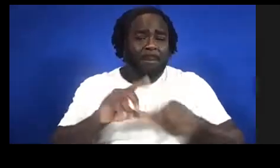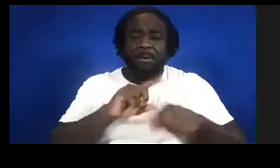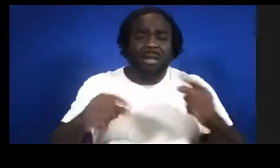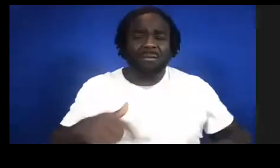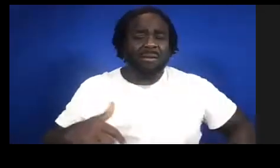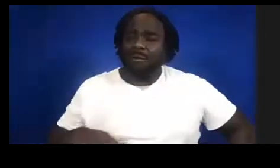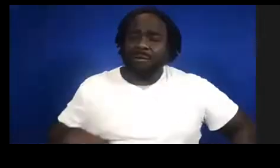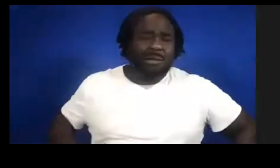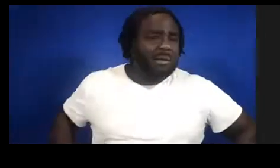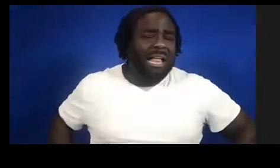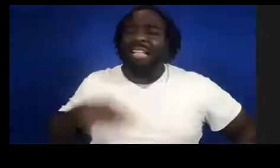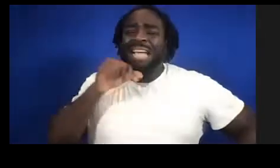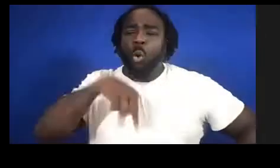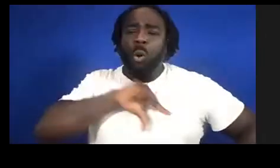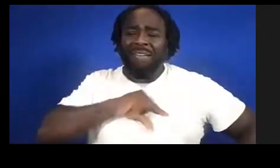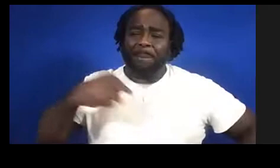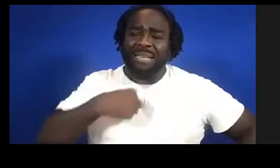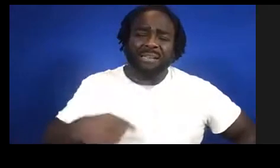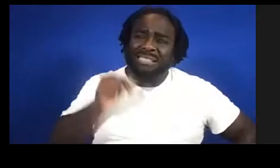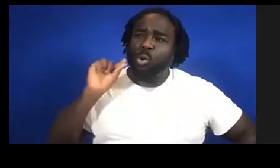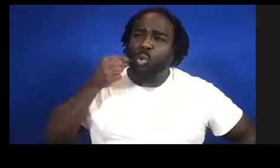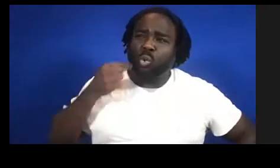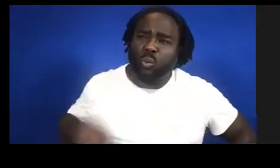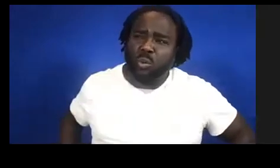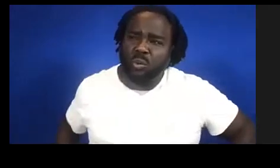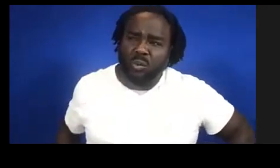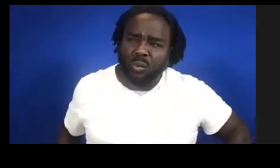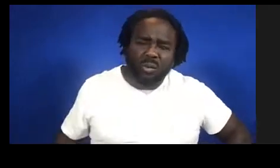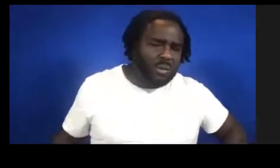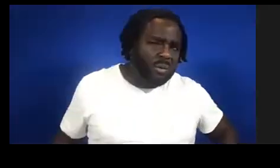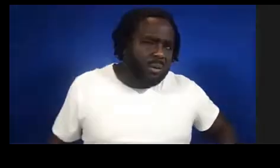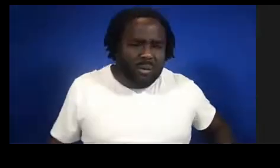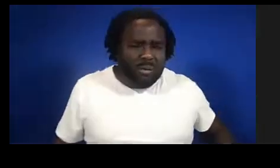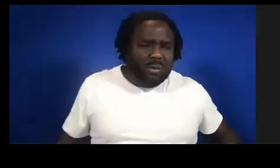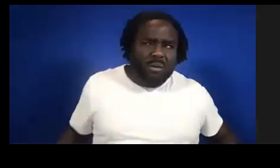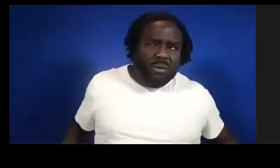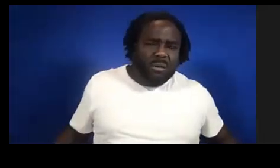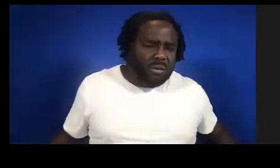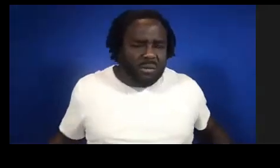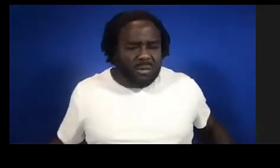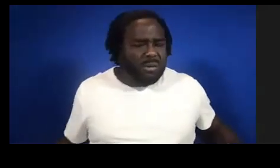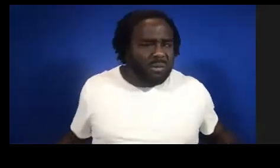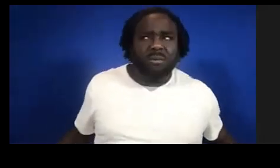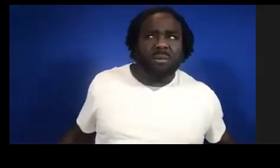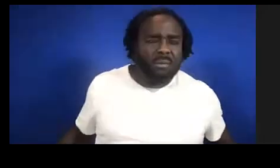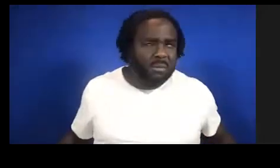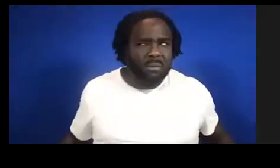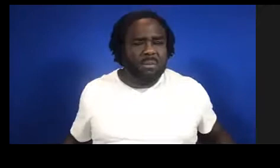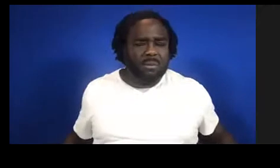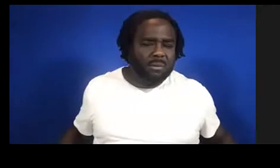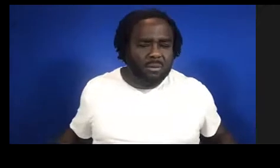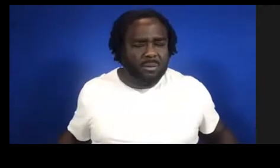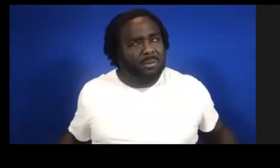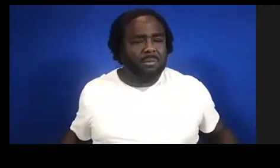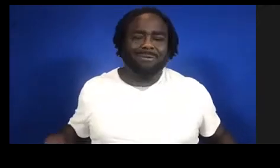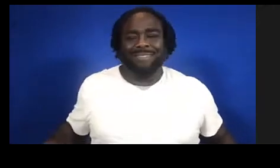I should have a gold medal in the Olympics after seeing that sign. They ain't qualifying me though. Bothers me just a